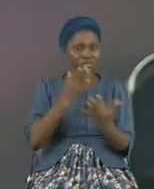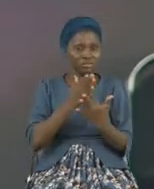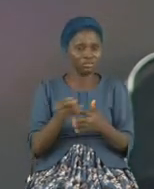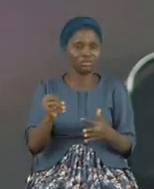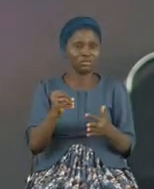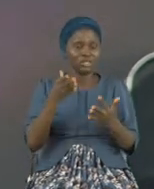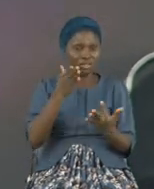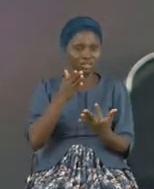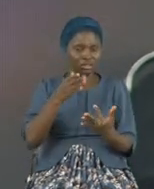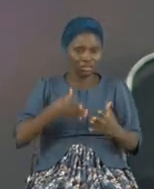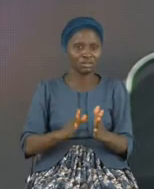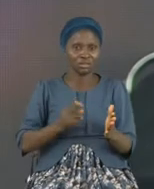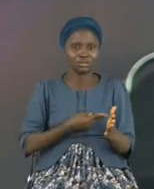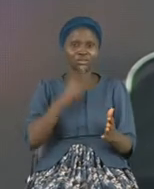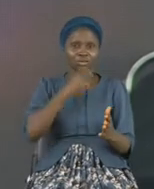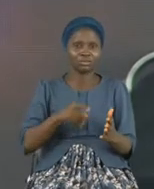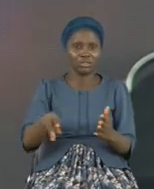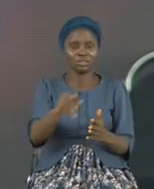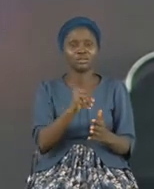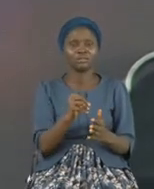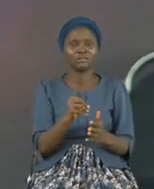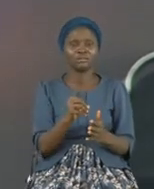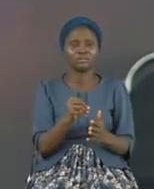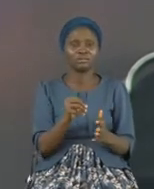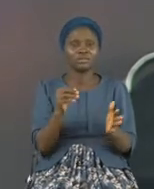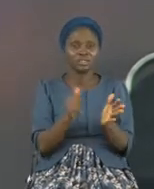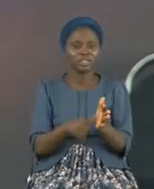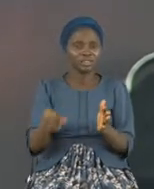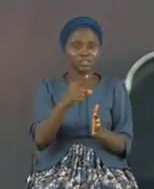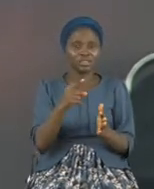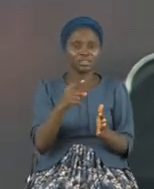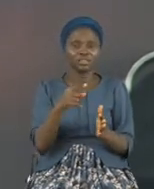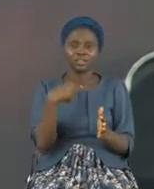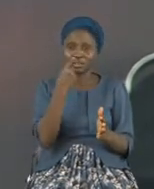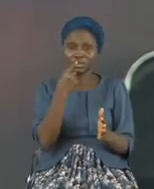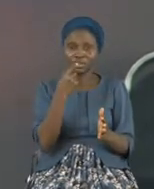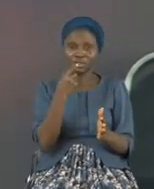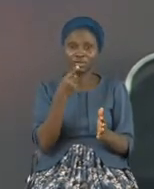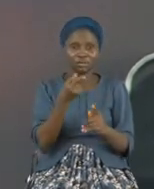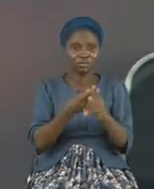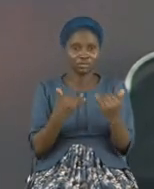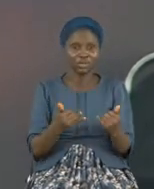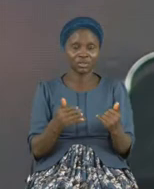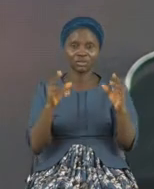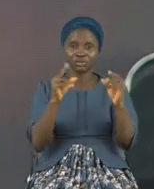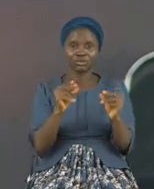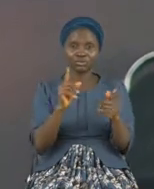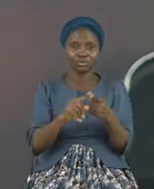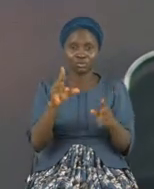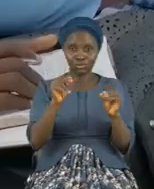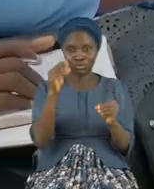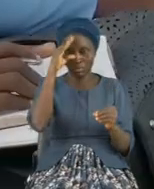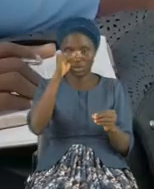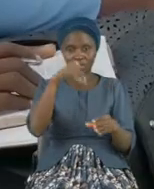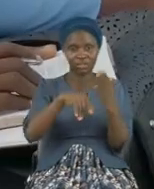them, command them that they speak henceforth to no man in this name.